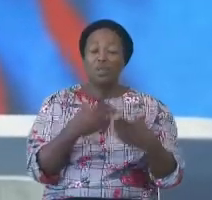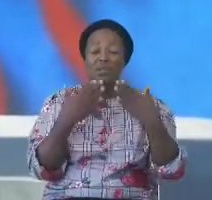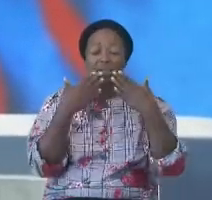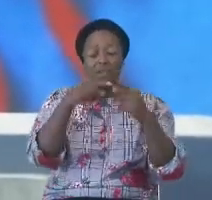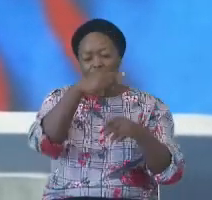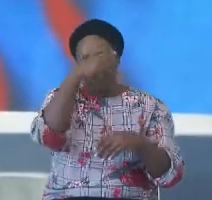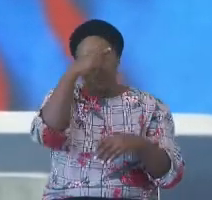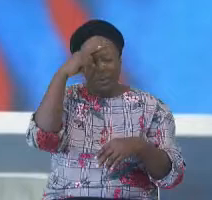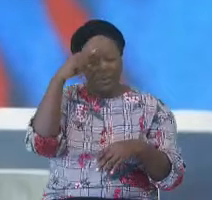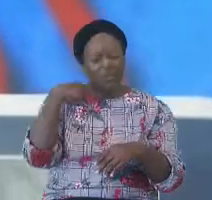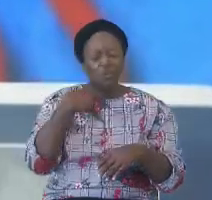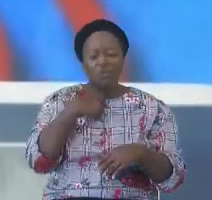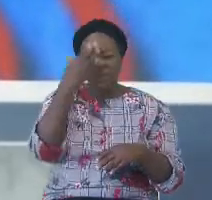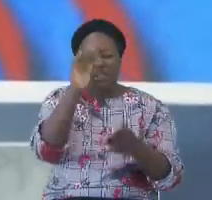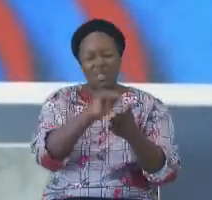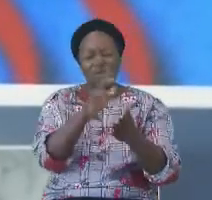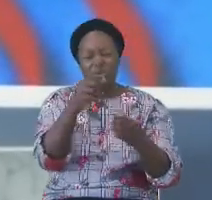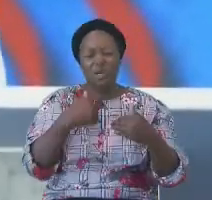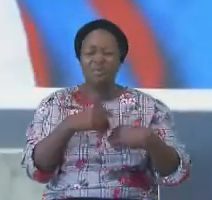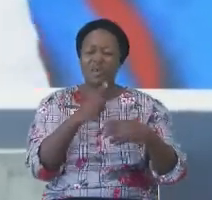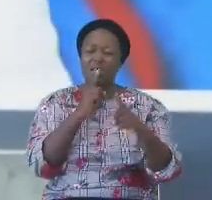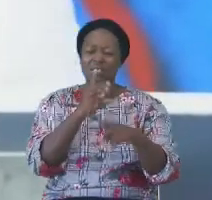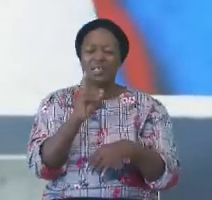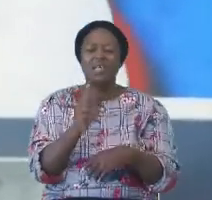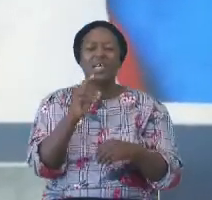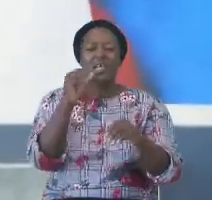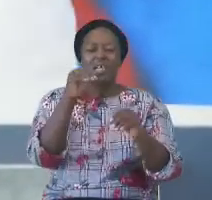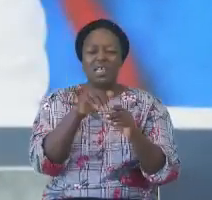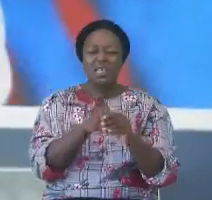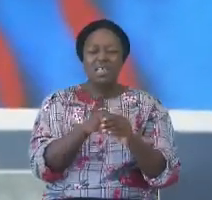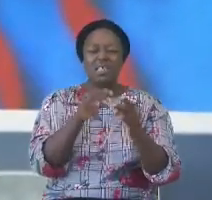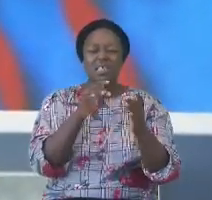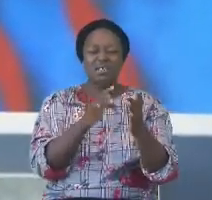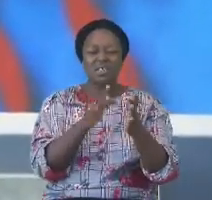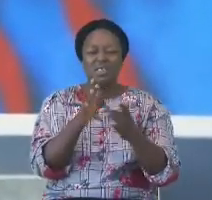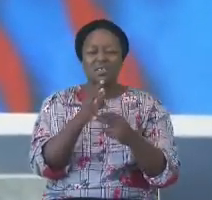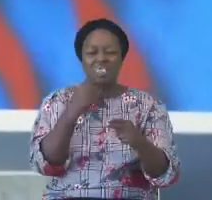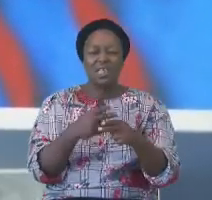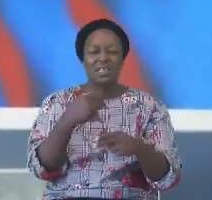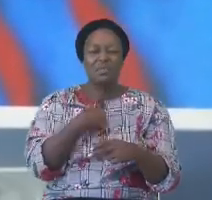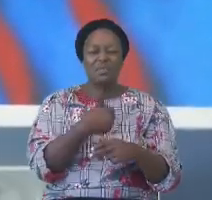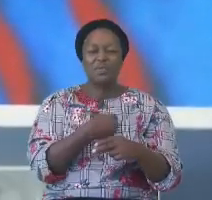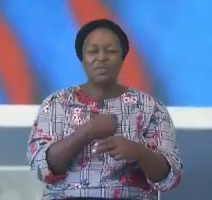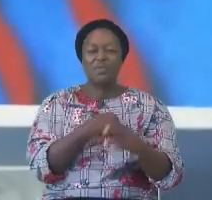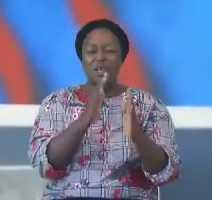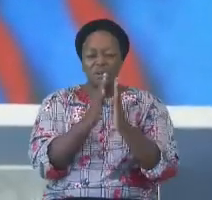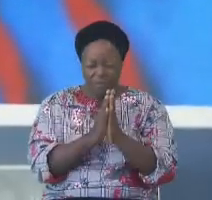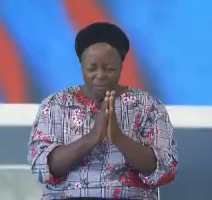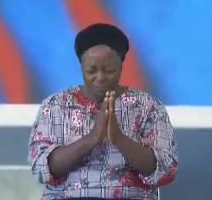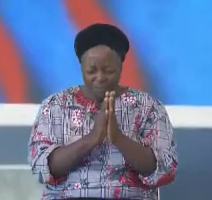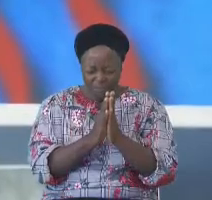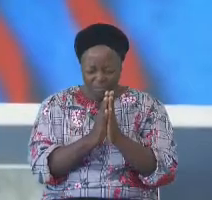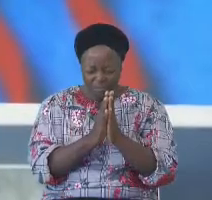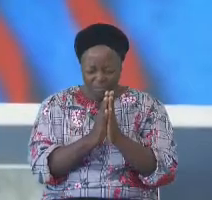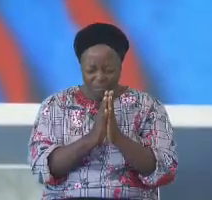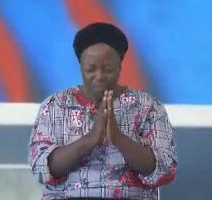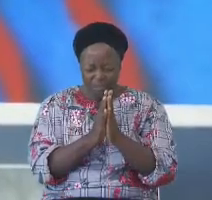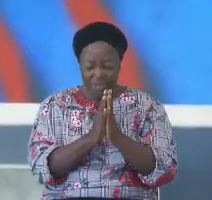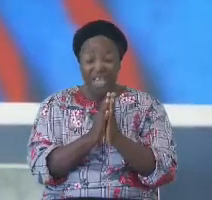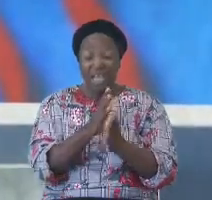everyone in jesus name we thank you because we know you have answered in